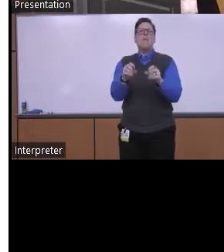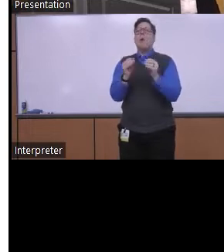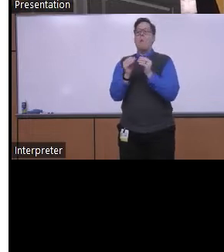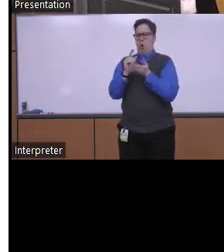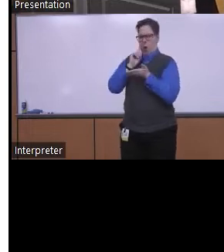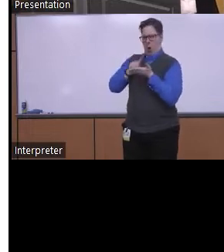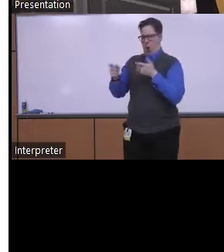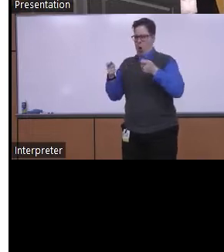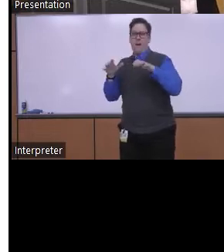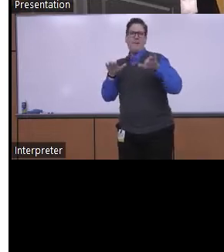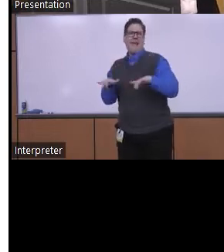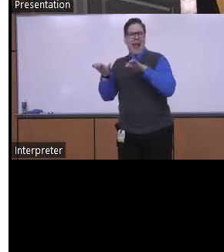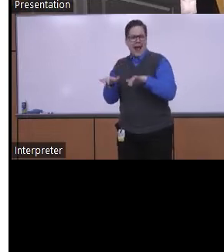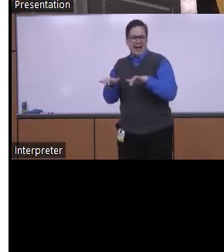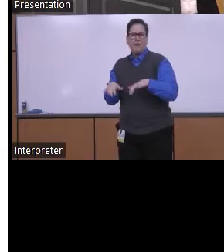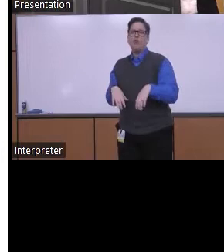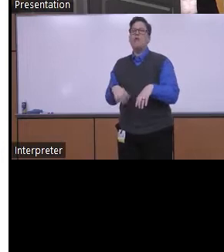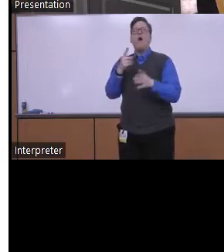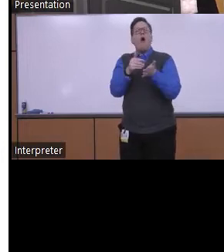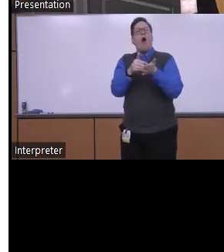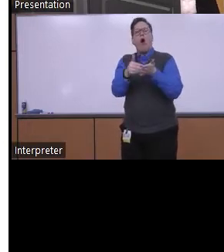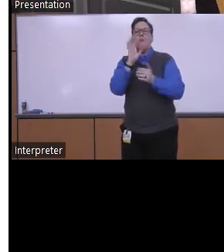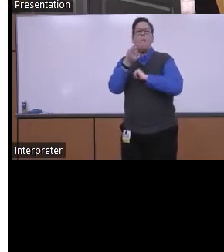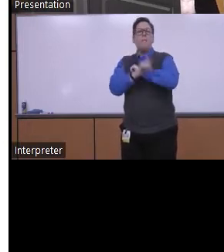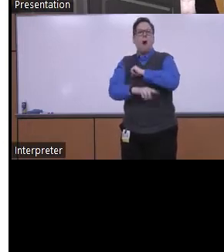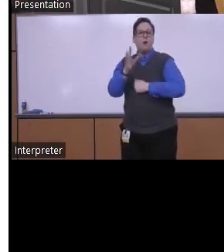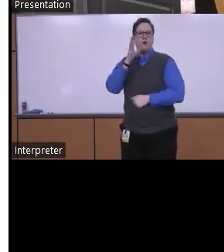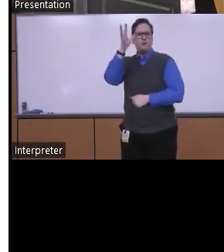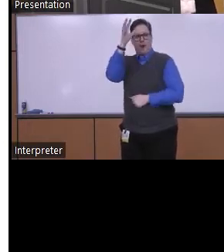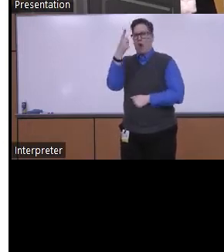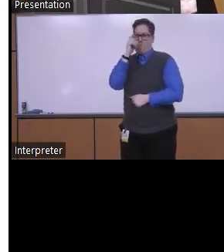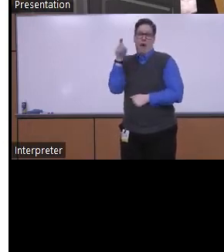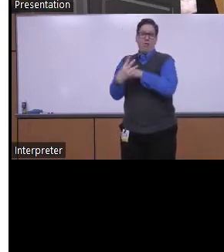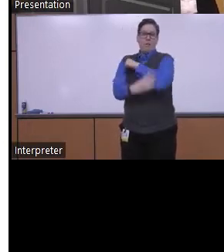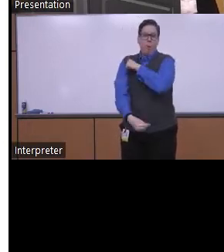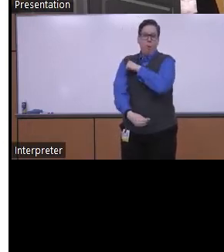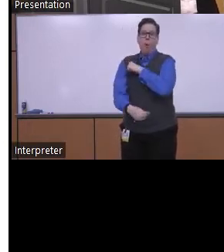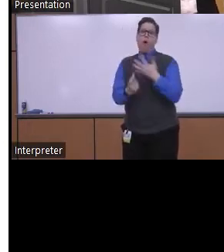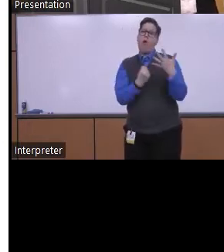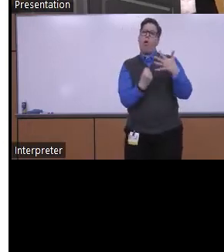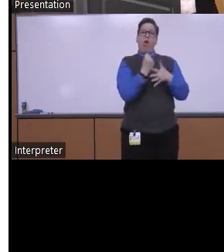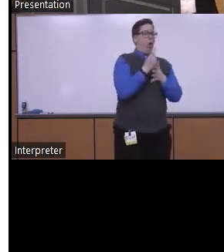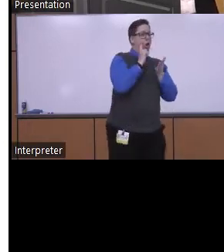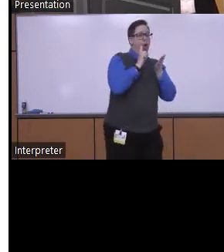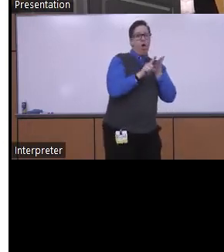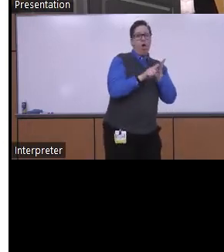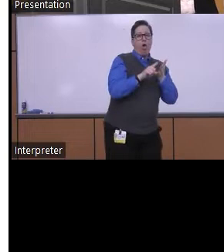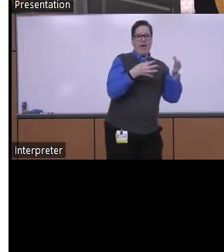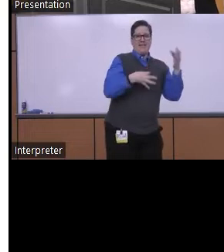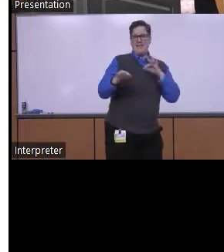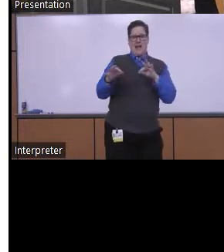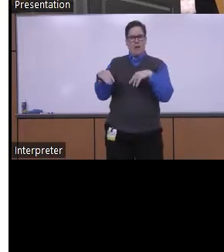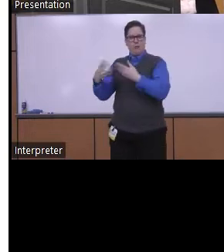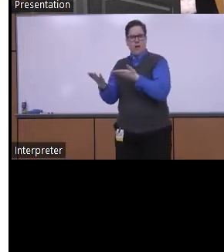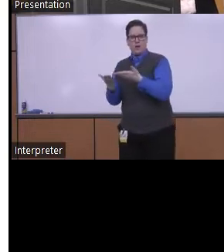and regulates behavior, and all too often punishes parents for their poverty while prioritizing investigations over the provision